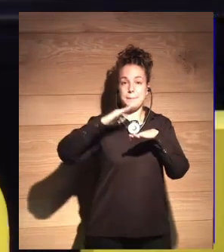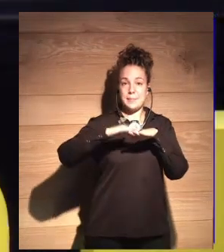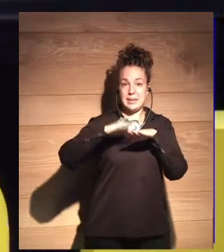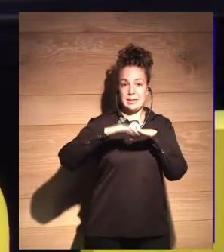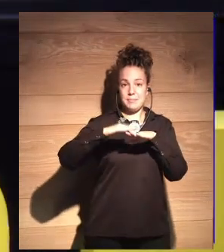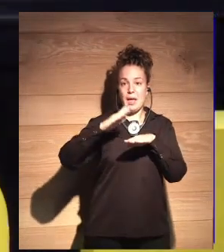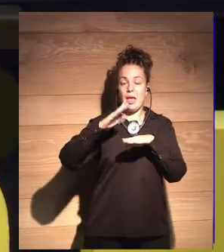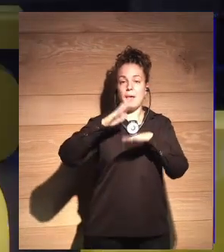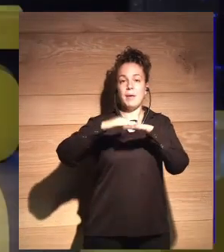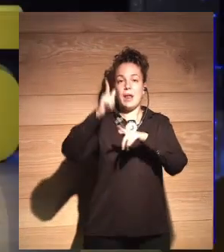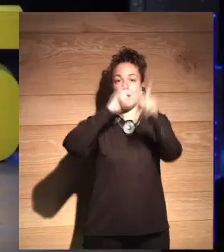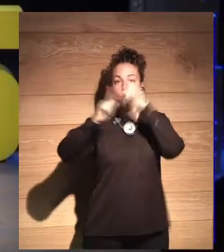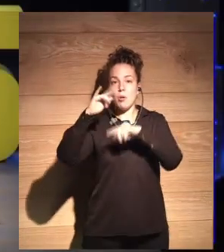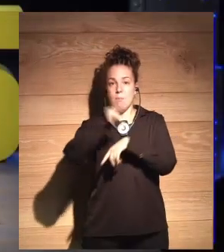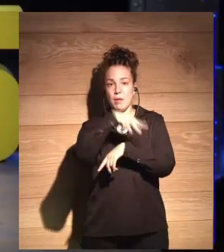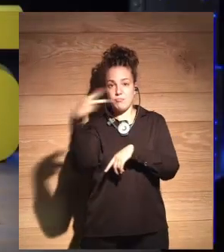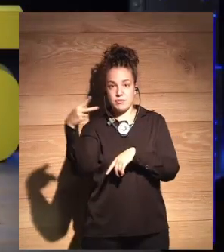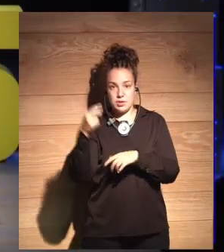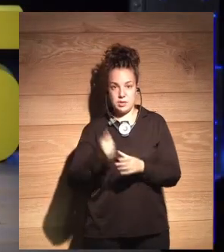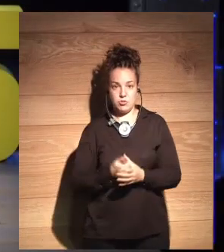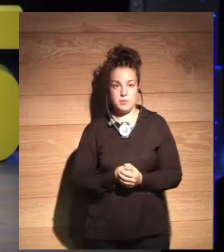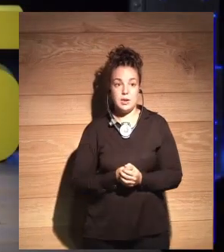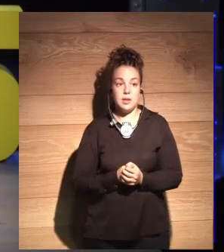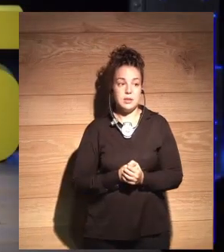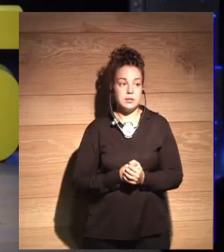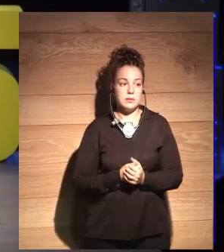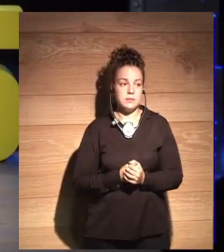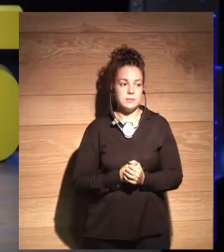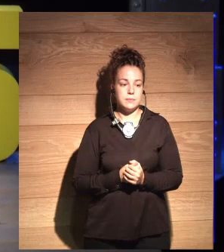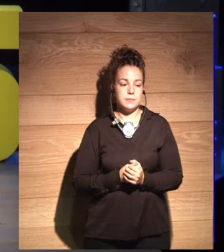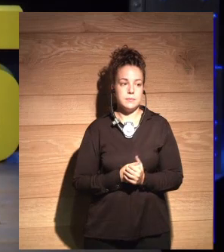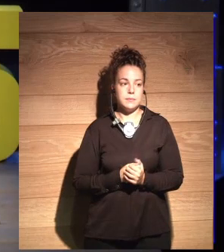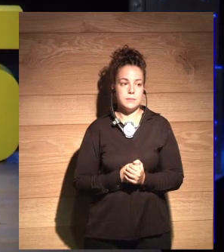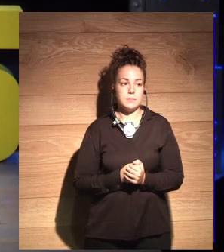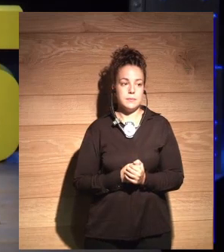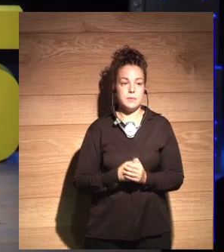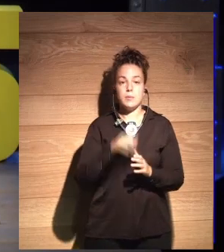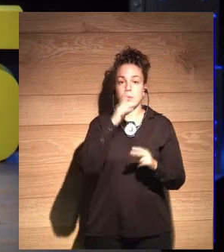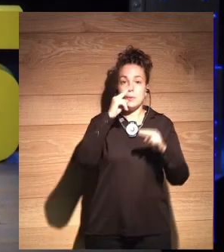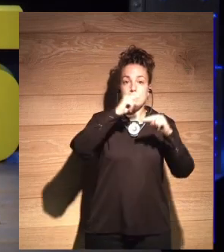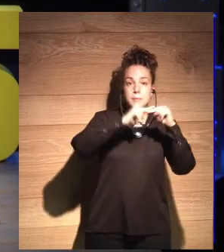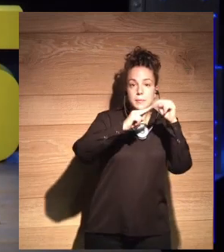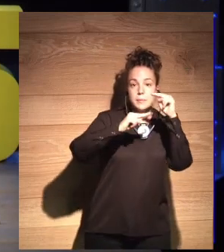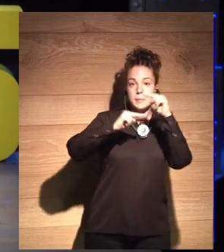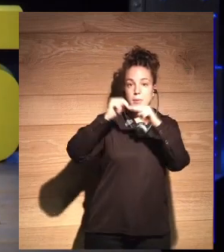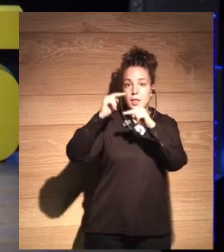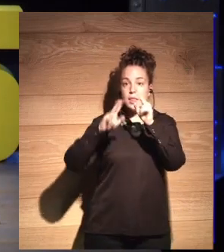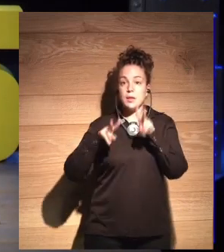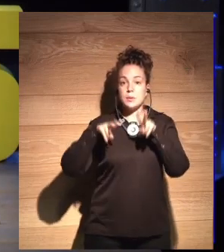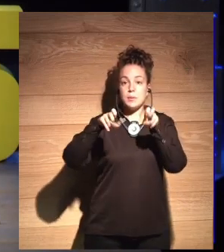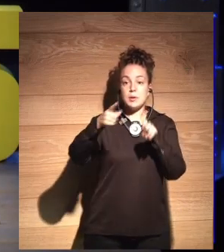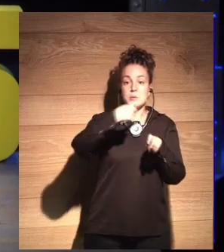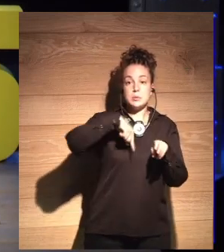thing will keep it from expanding. Every new piece that's not needed will get in the